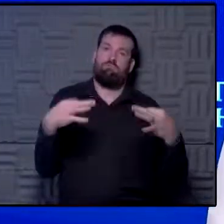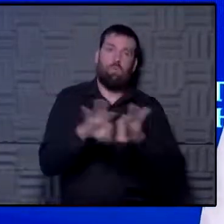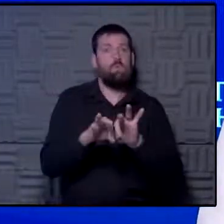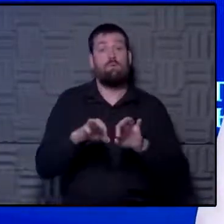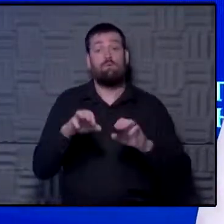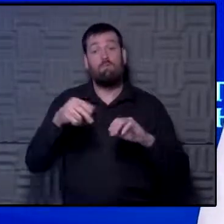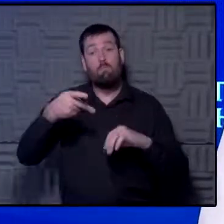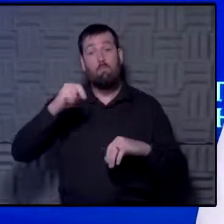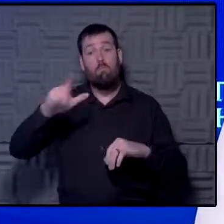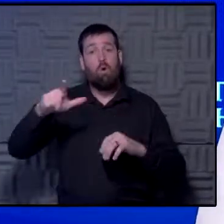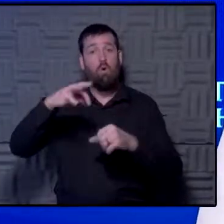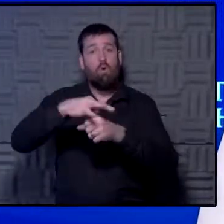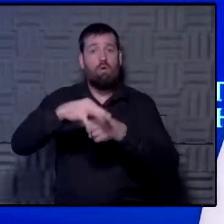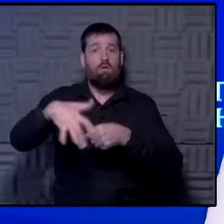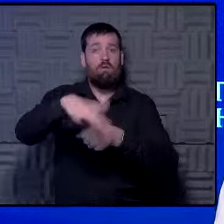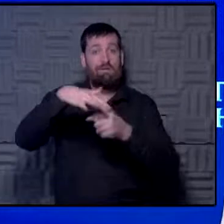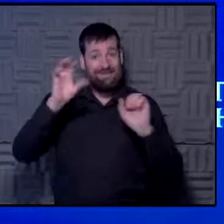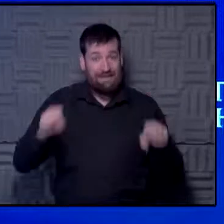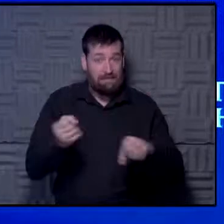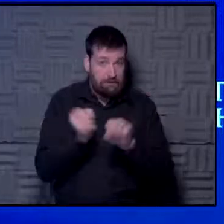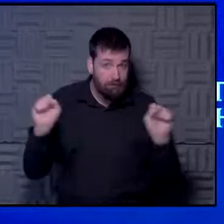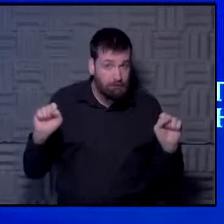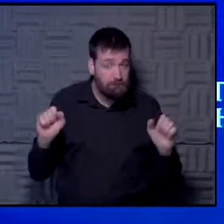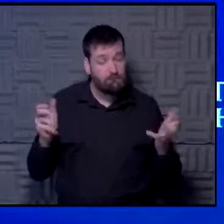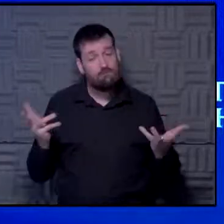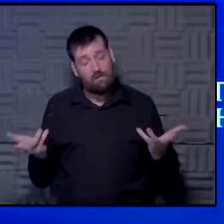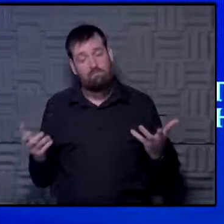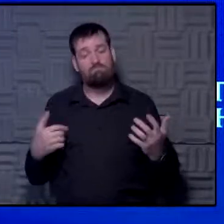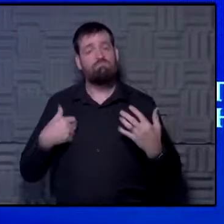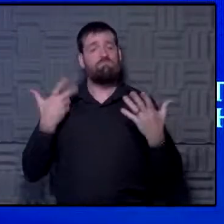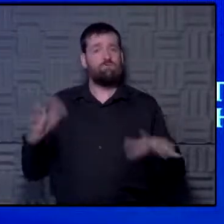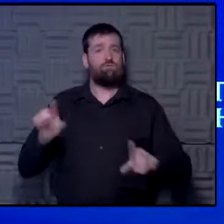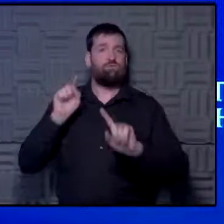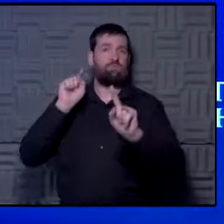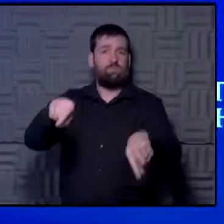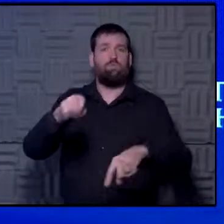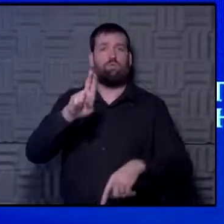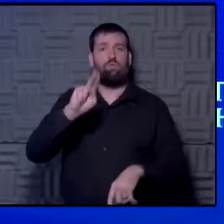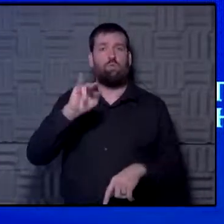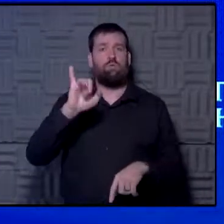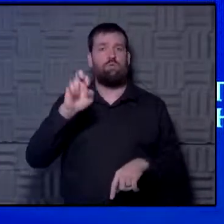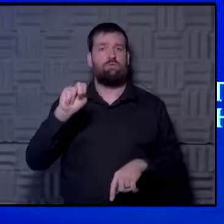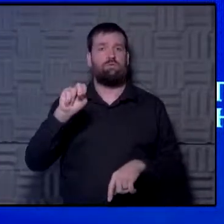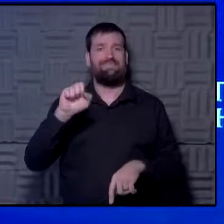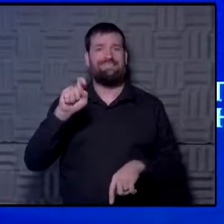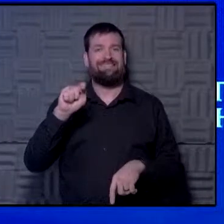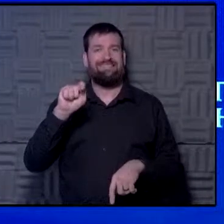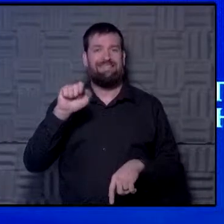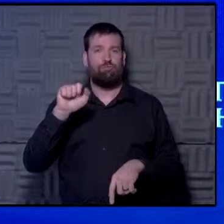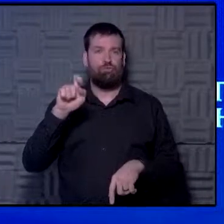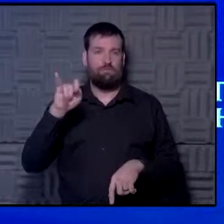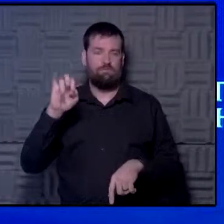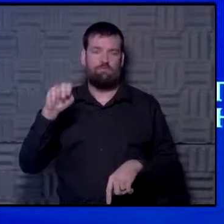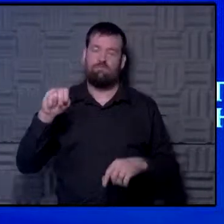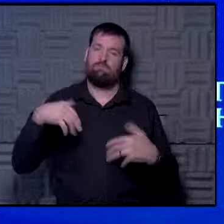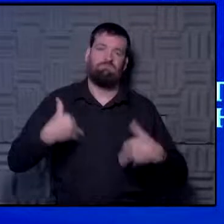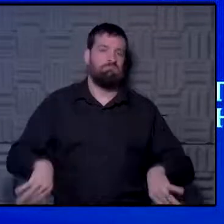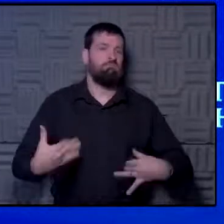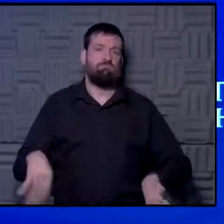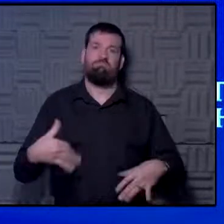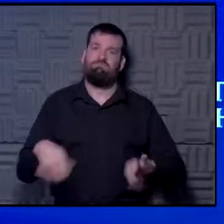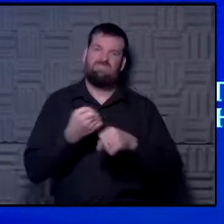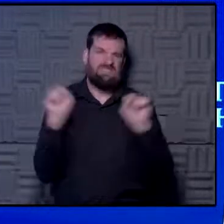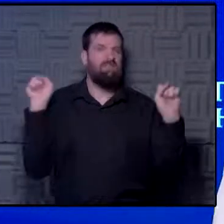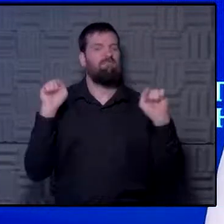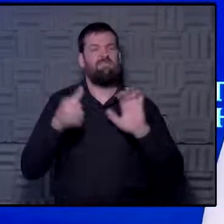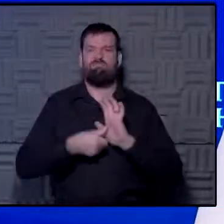polls be safe? And I will say, I went to Union Station to do my absentee ballot, and I thought that was like incredibly safe. I was so